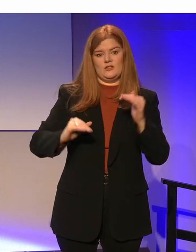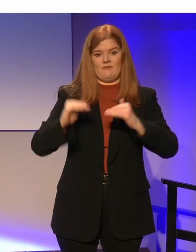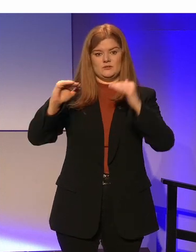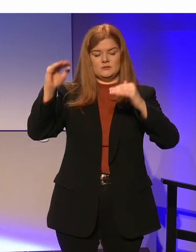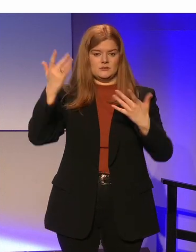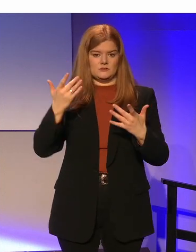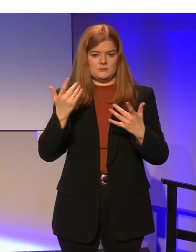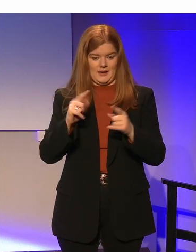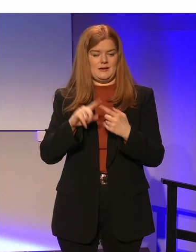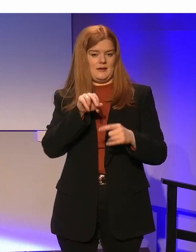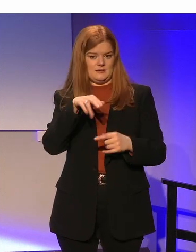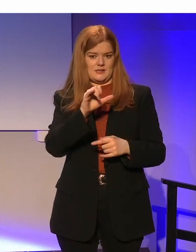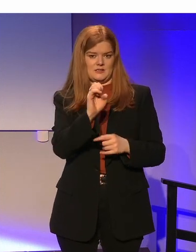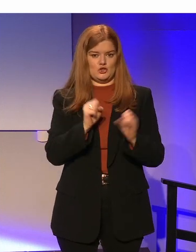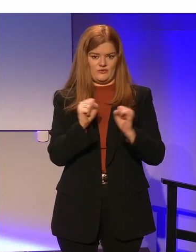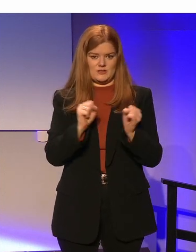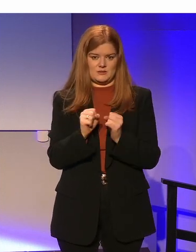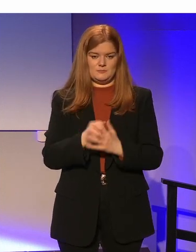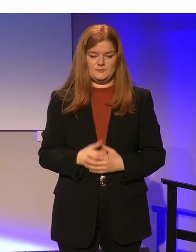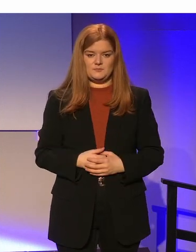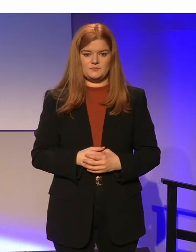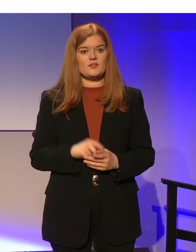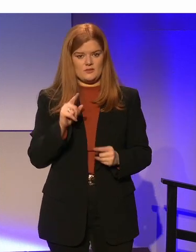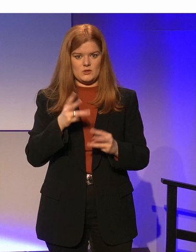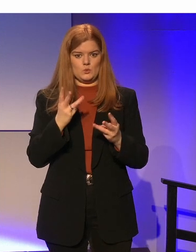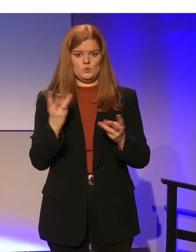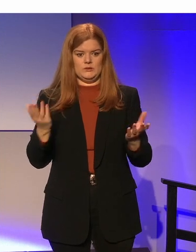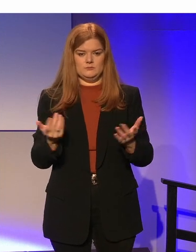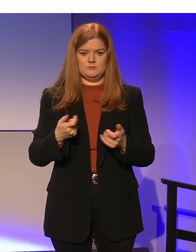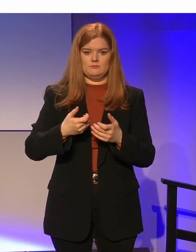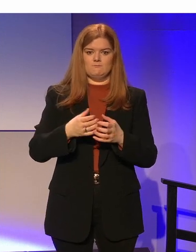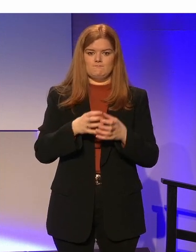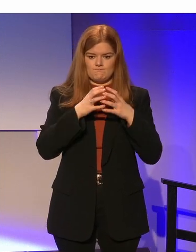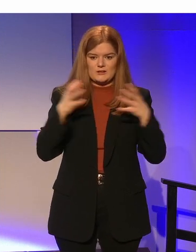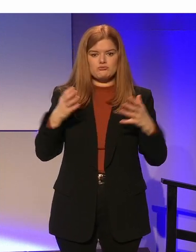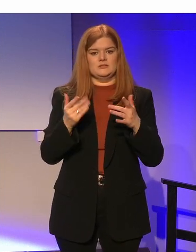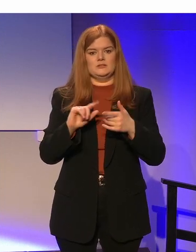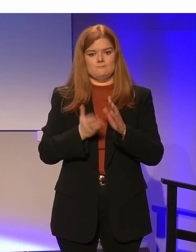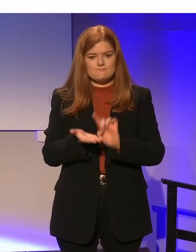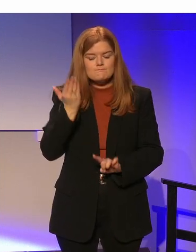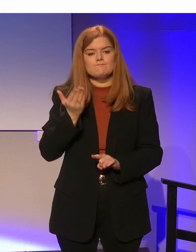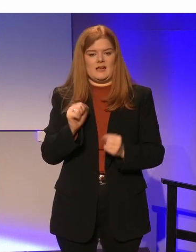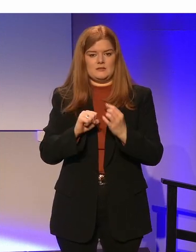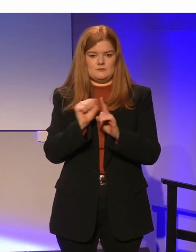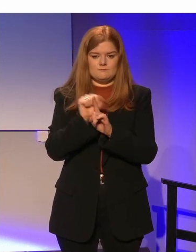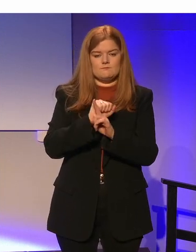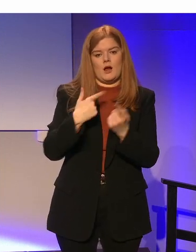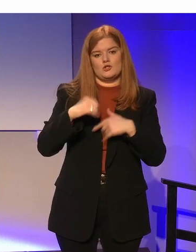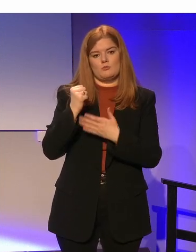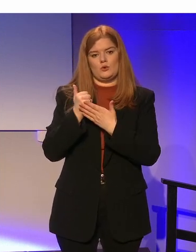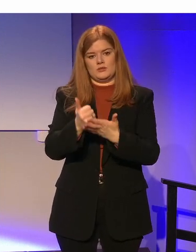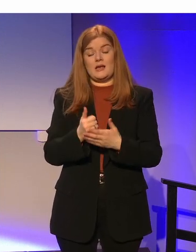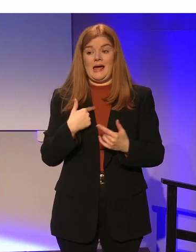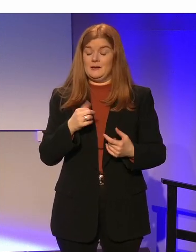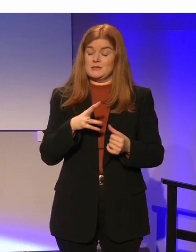grades and NCSE services areas to further enhance and develop the supports that it provides. And I was particularly